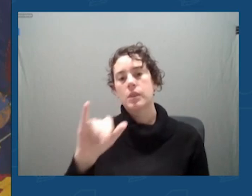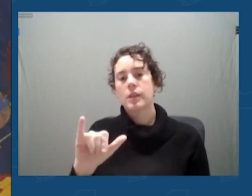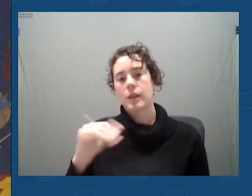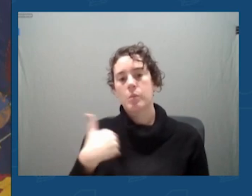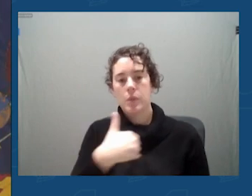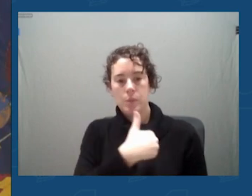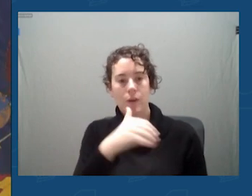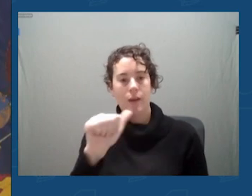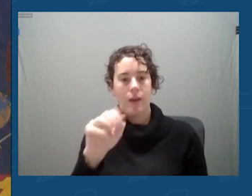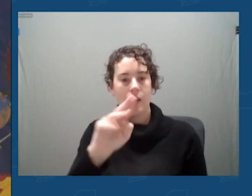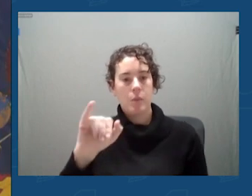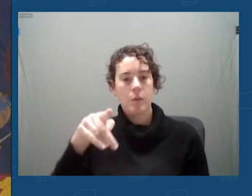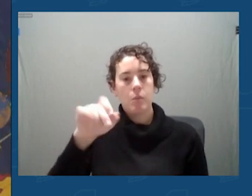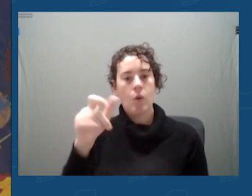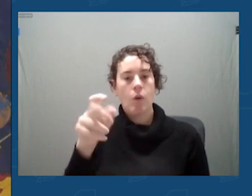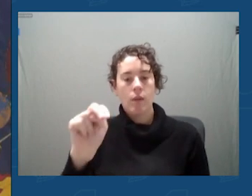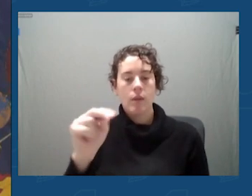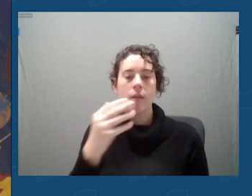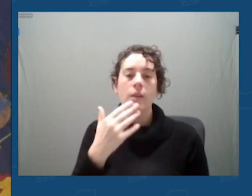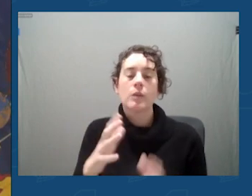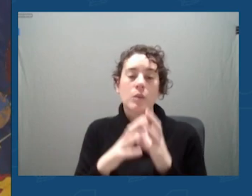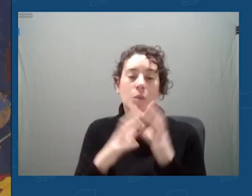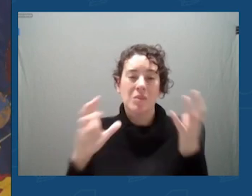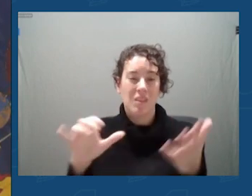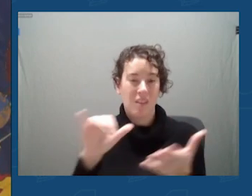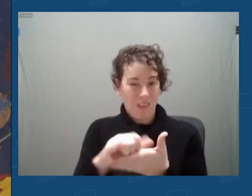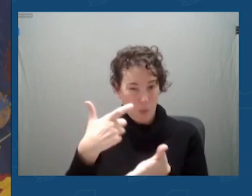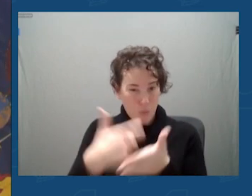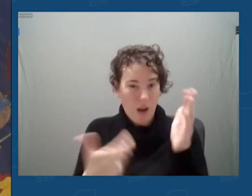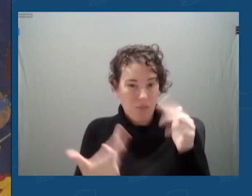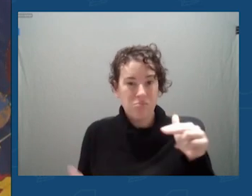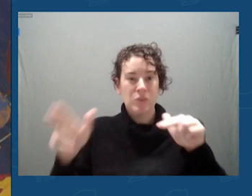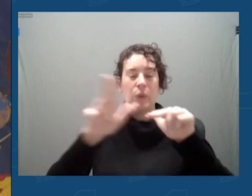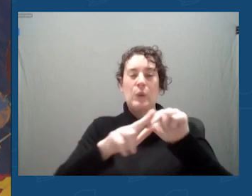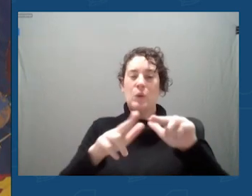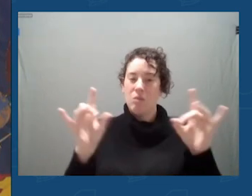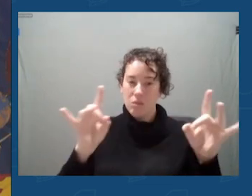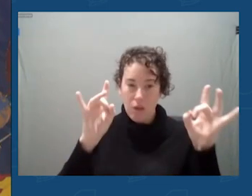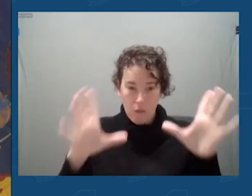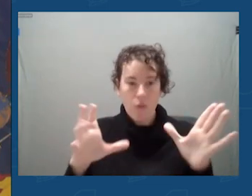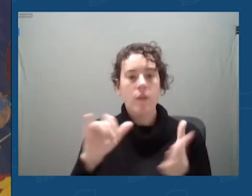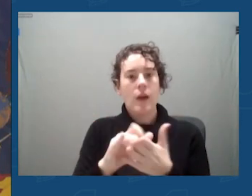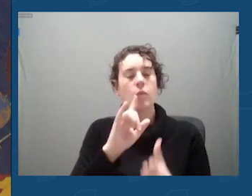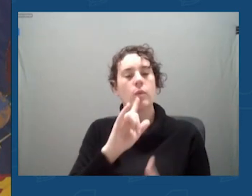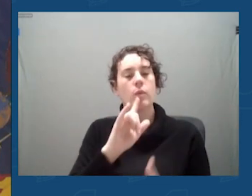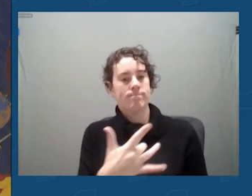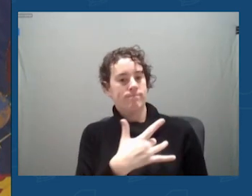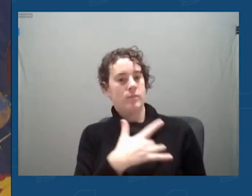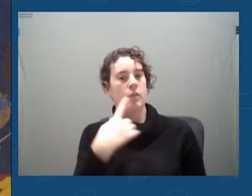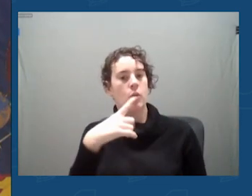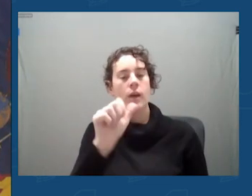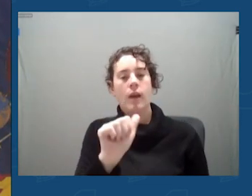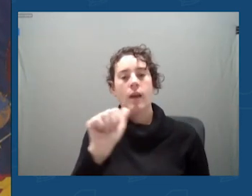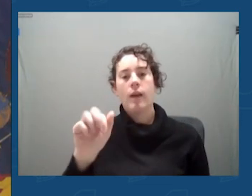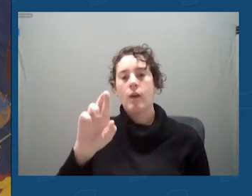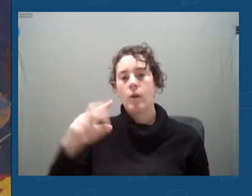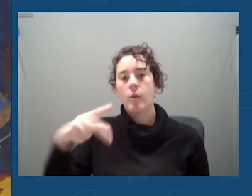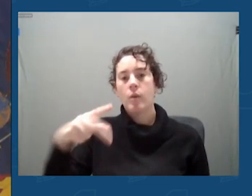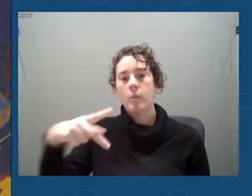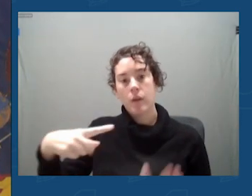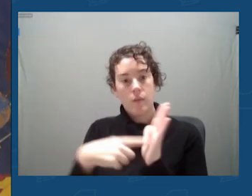want to say that price gouging one means so much to AARP. Affordable drugs is one